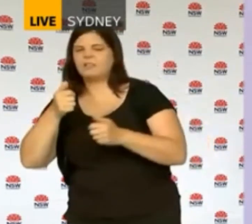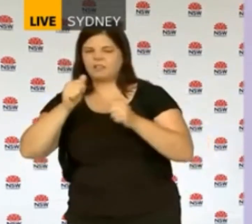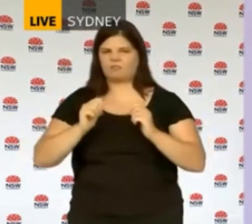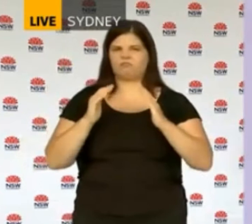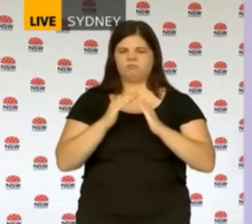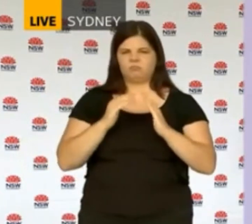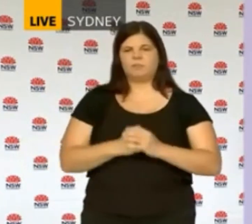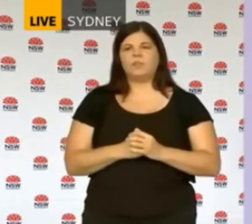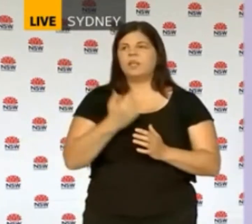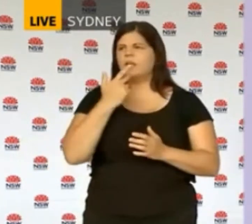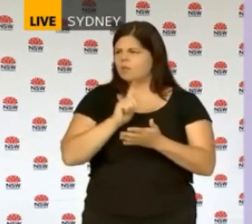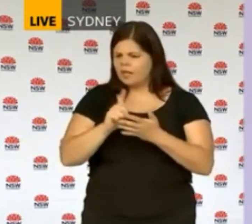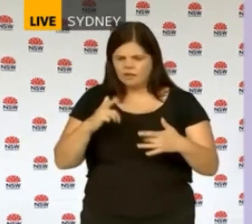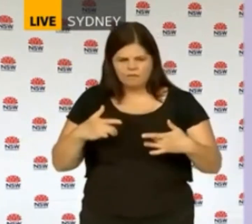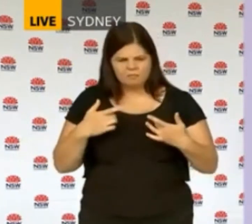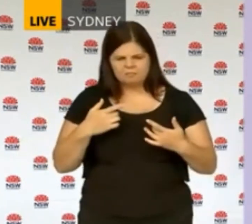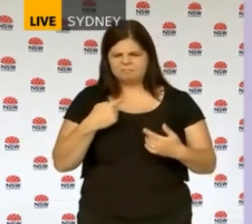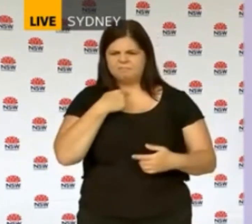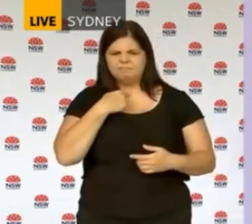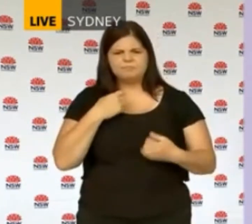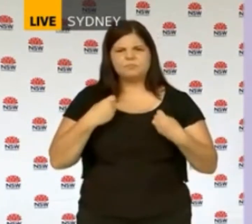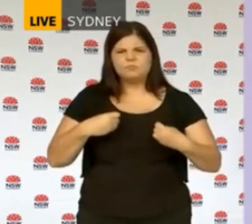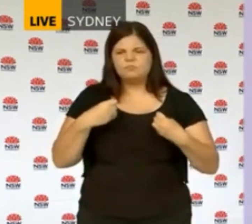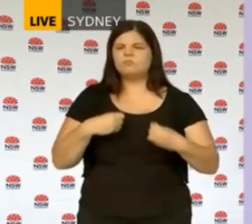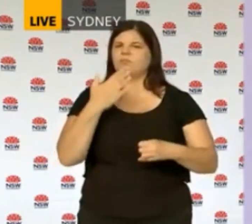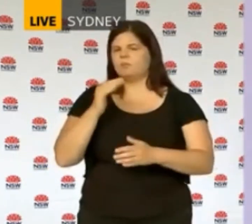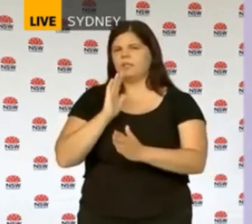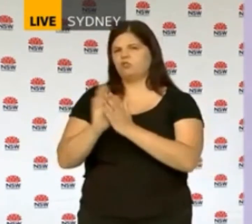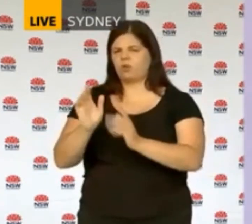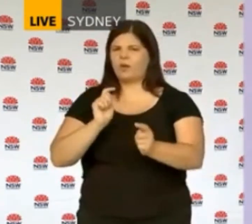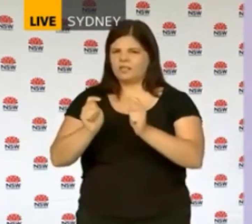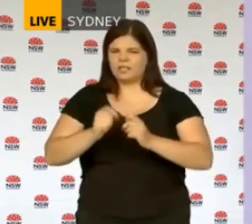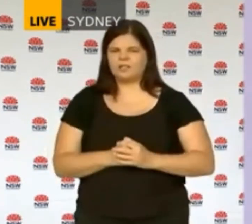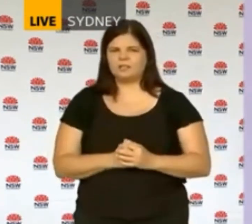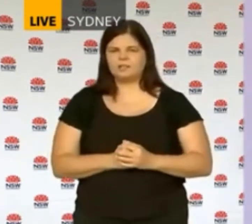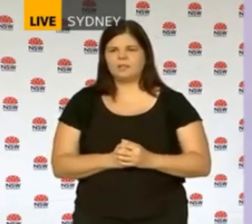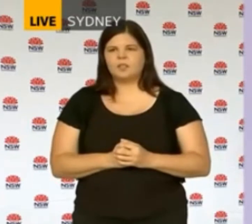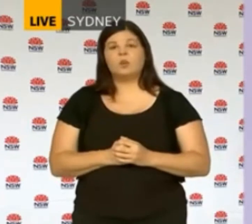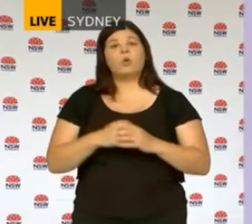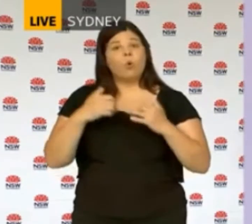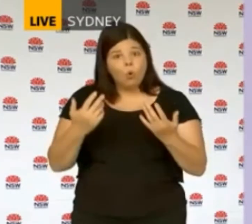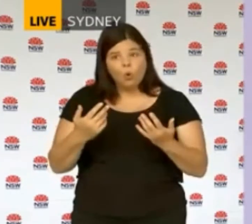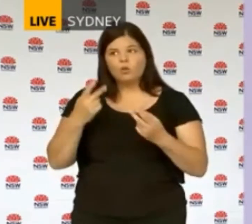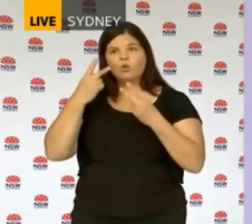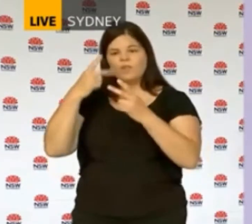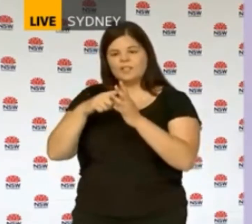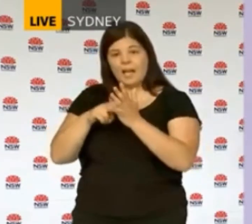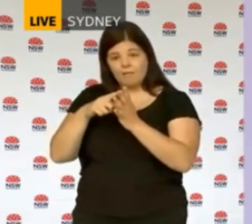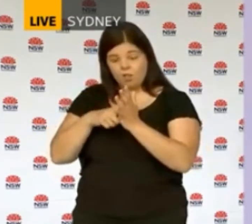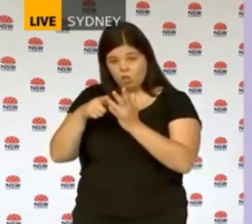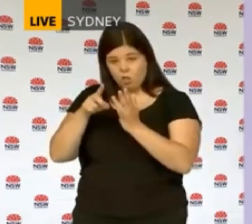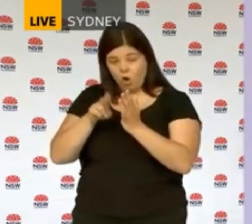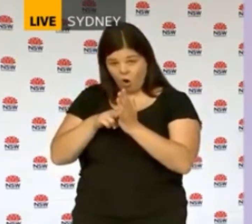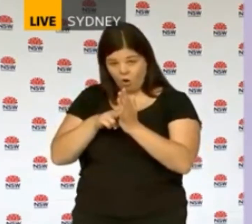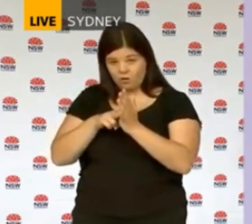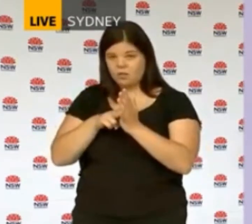at a later stage, get tested. If you're at the following venues in Avalon, please get immediately tested